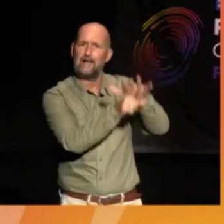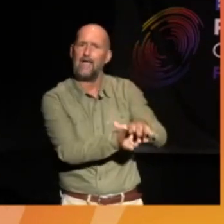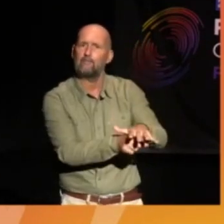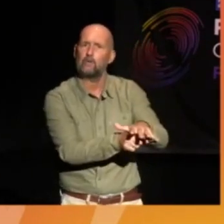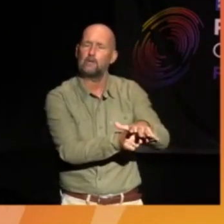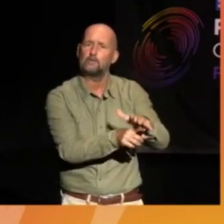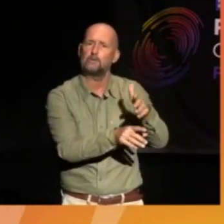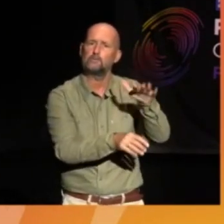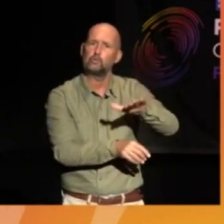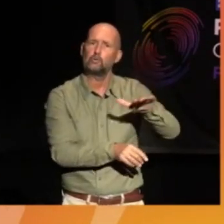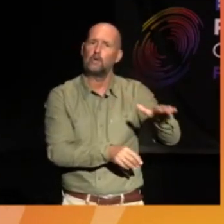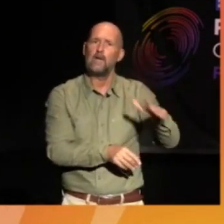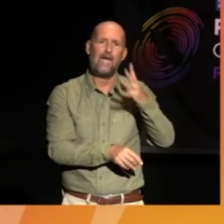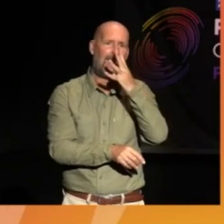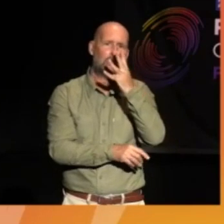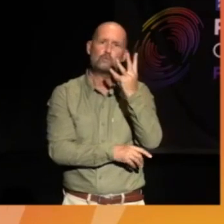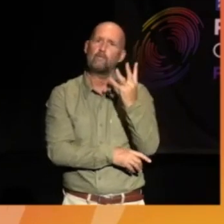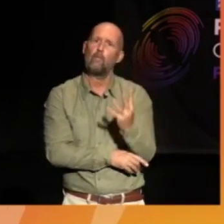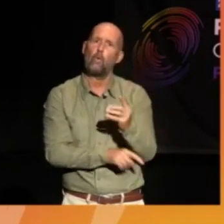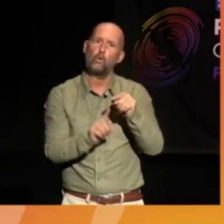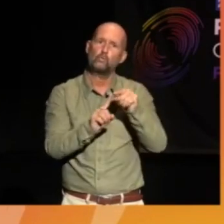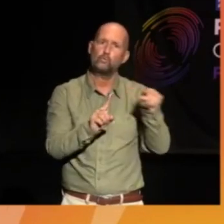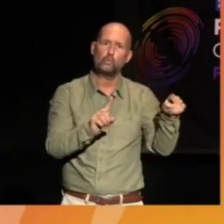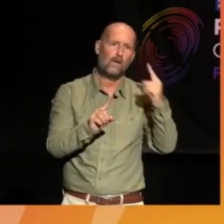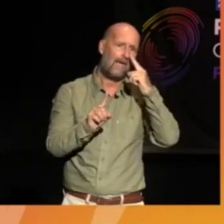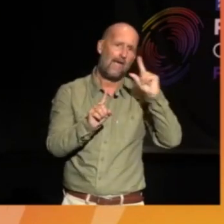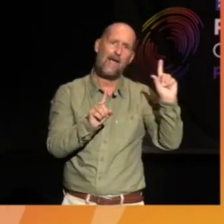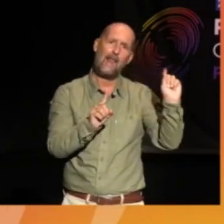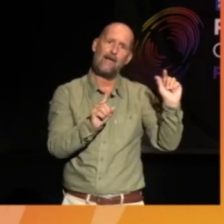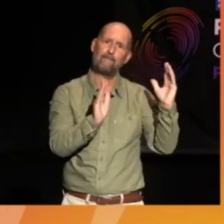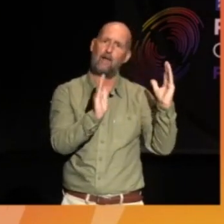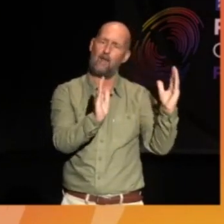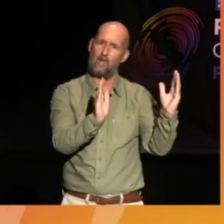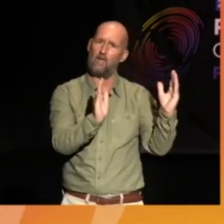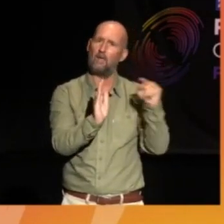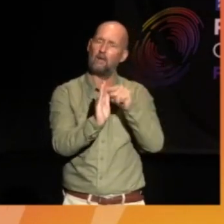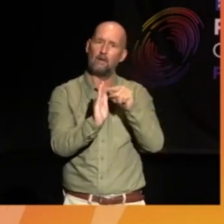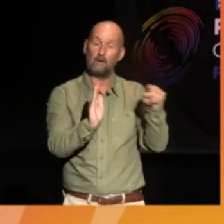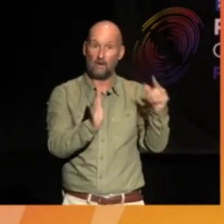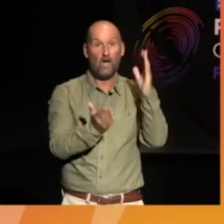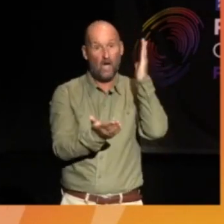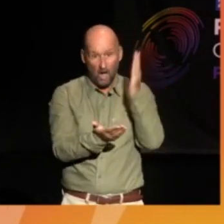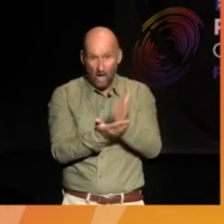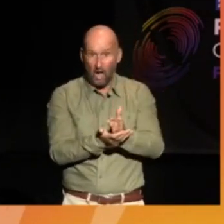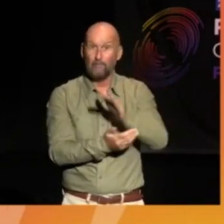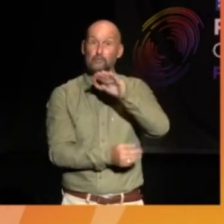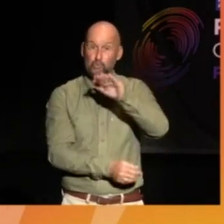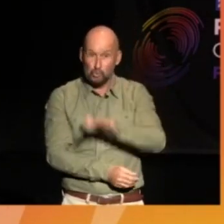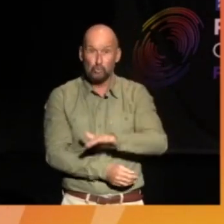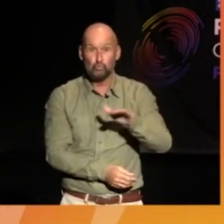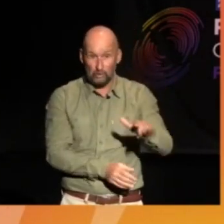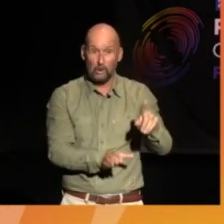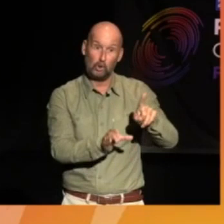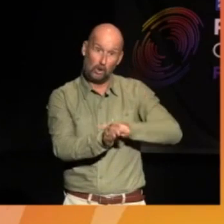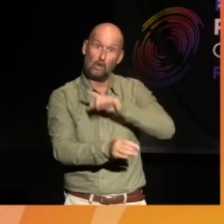mainly like 4-year-olds up to 11-year-olds, aren't they? They are really children.